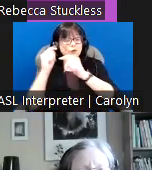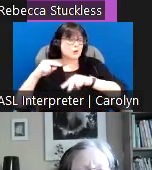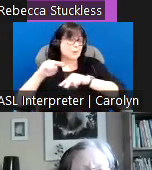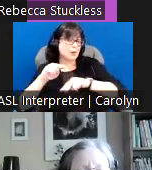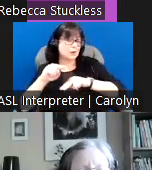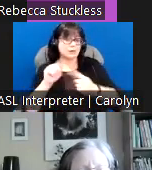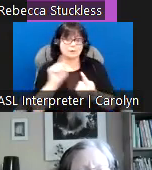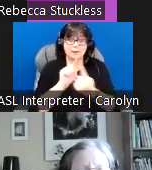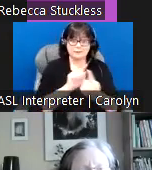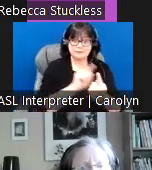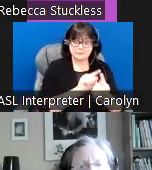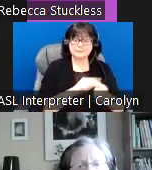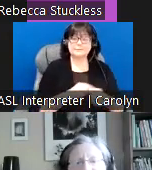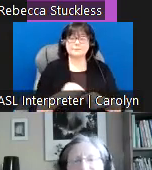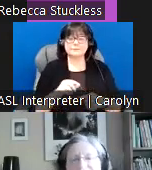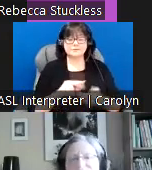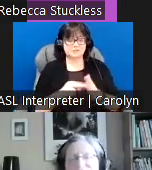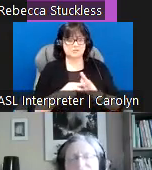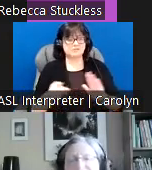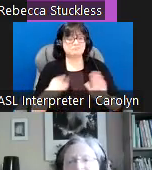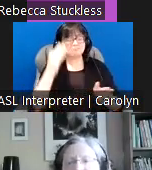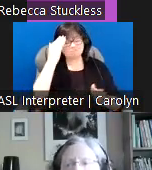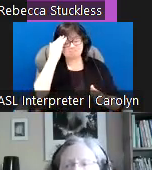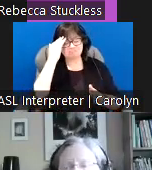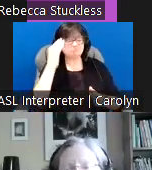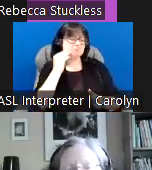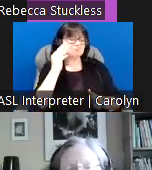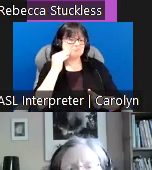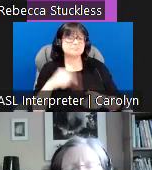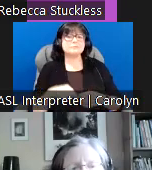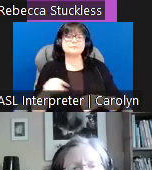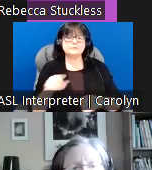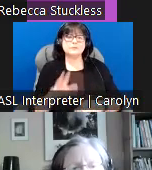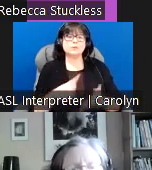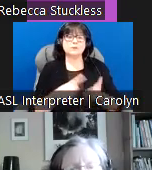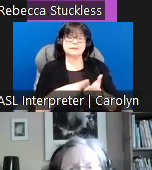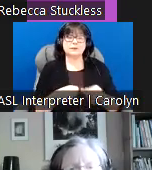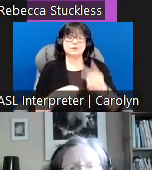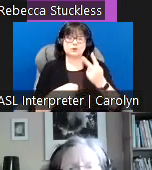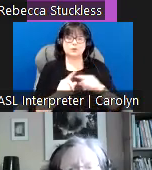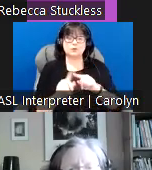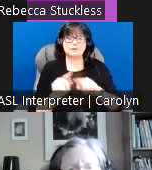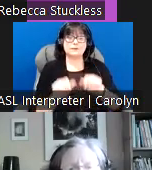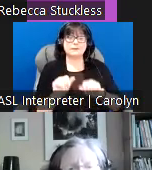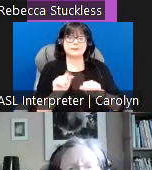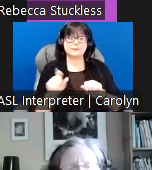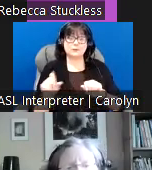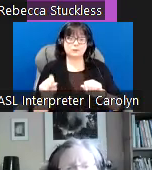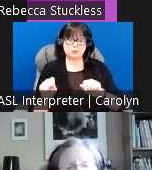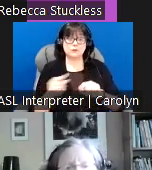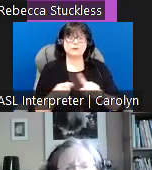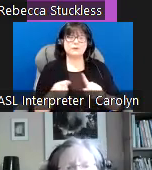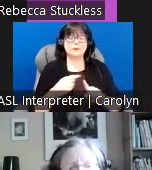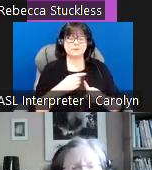on today's topic. She's going to be discussing 2 different assessment tools that were referenced in response to that provincial